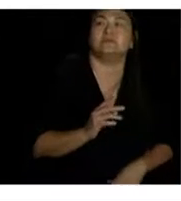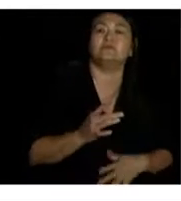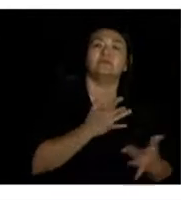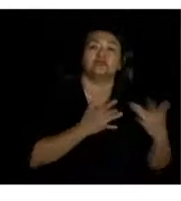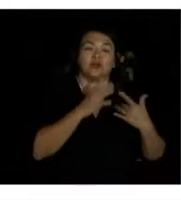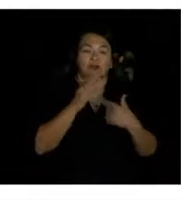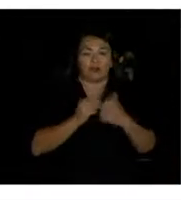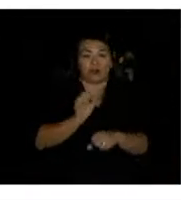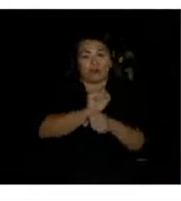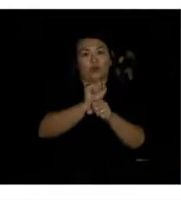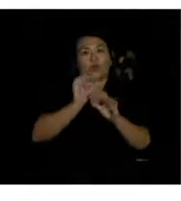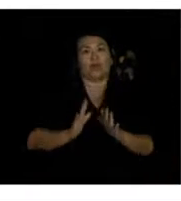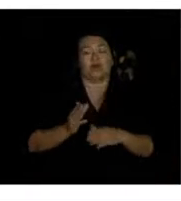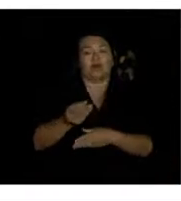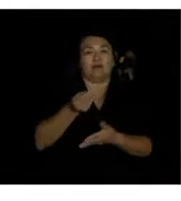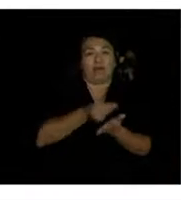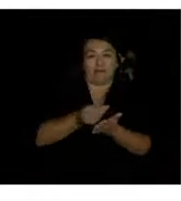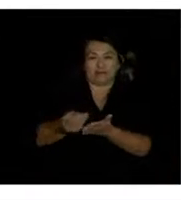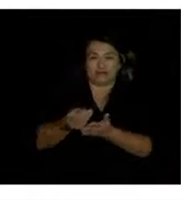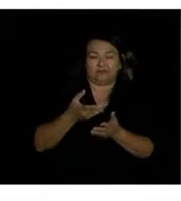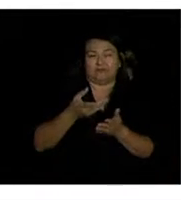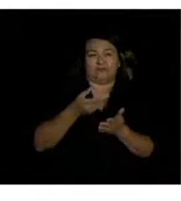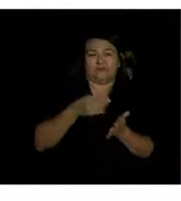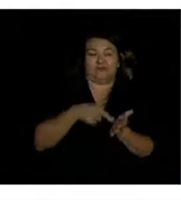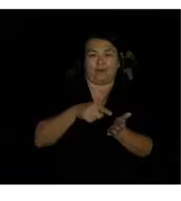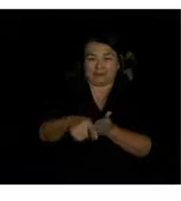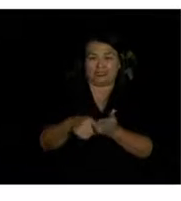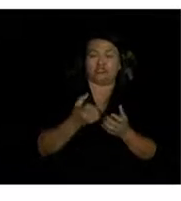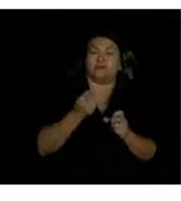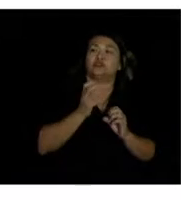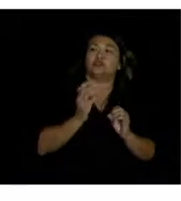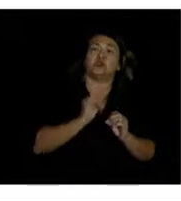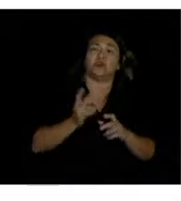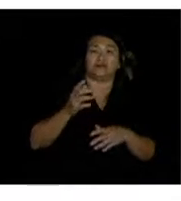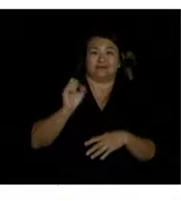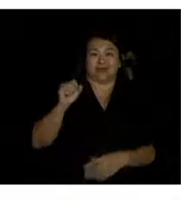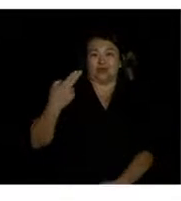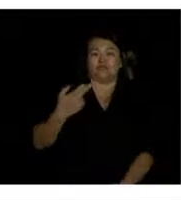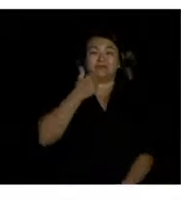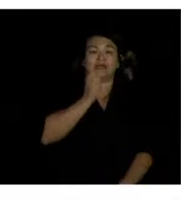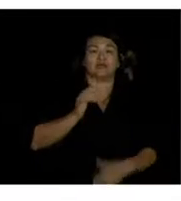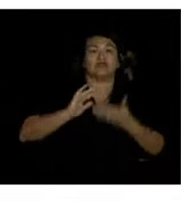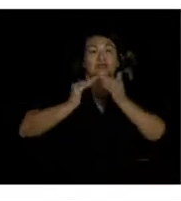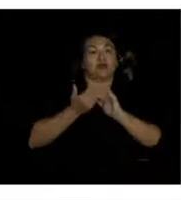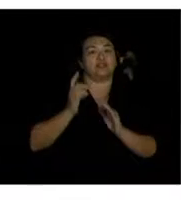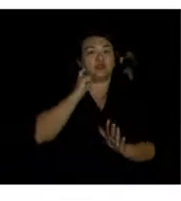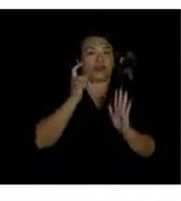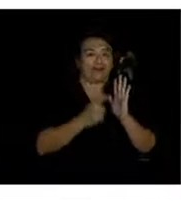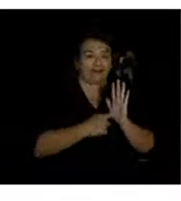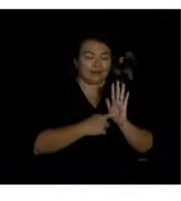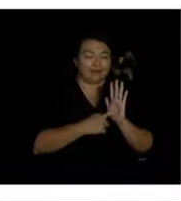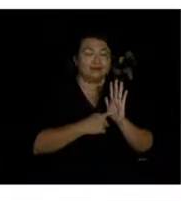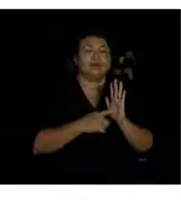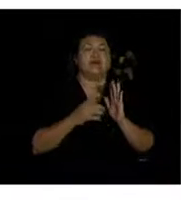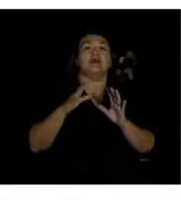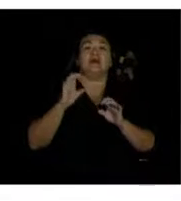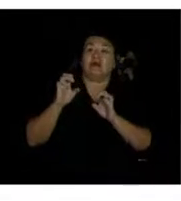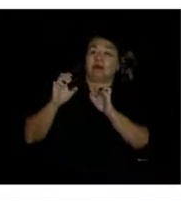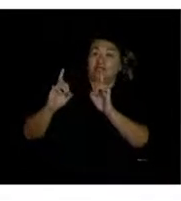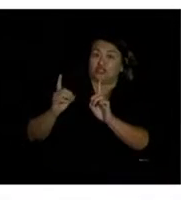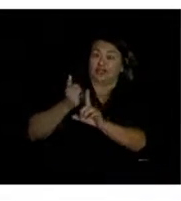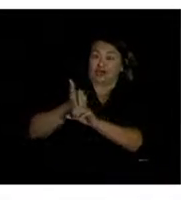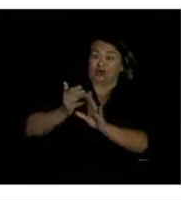of different stakeholders, not necessarily just internal stakeholders, because what the community has recognized is that